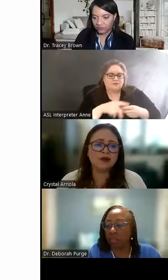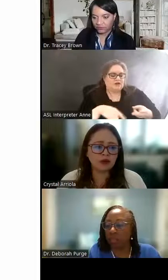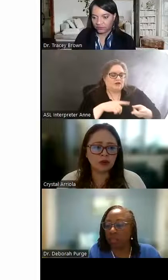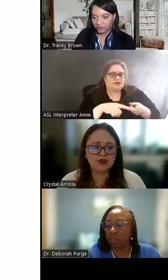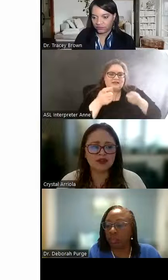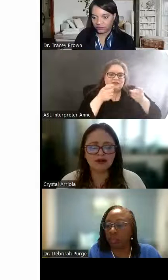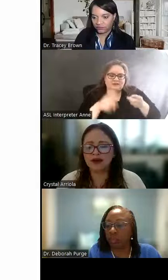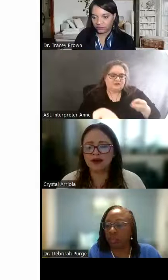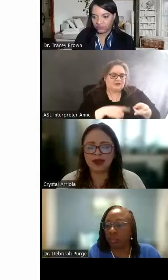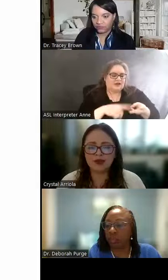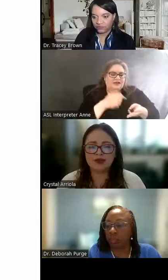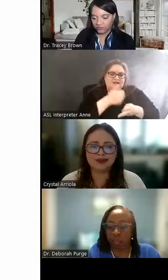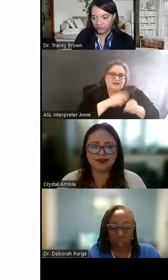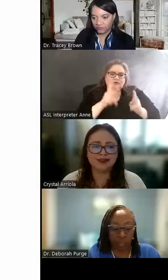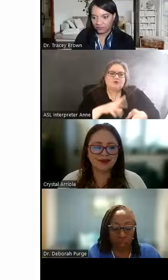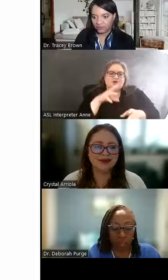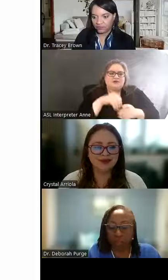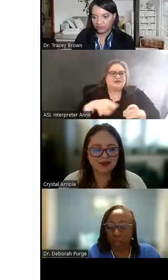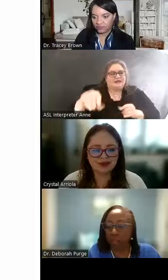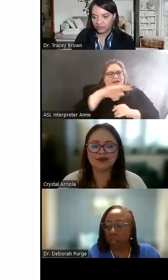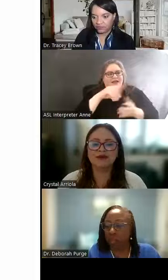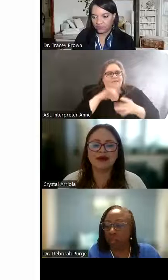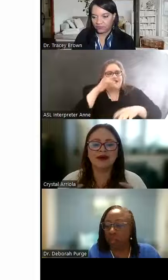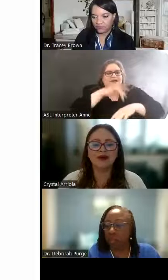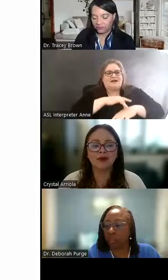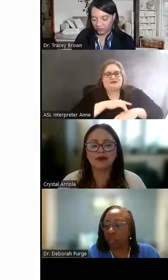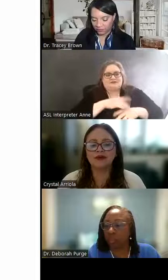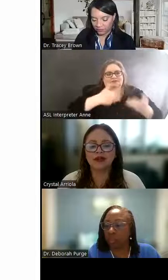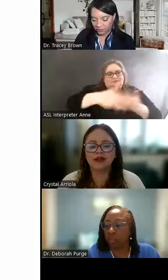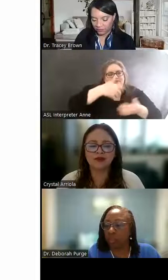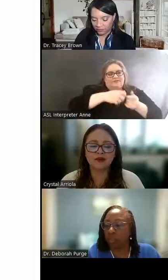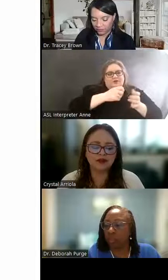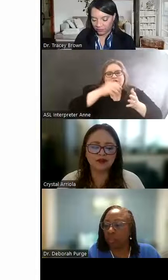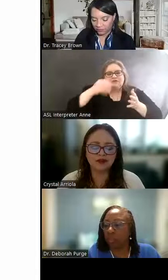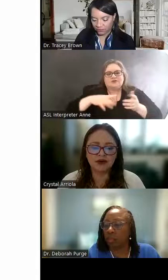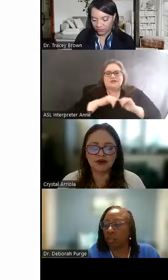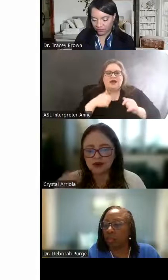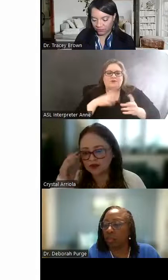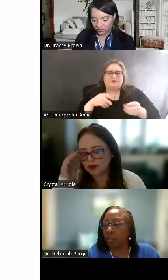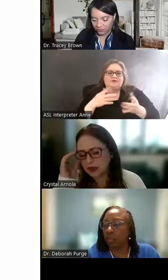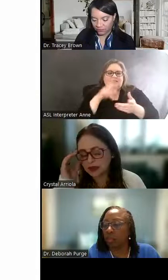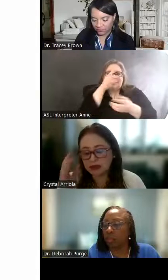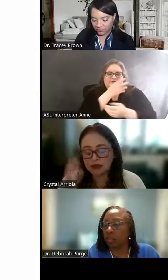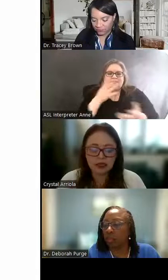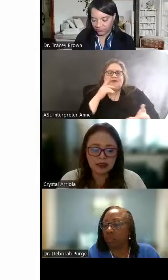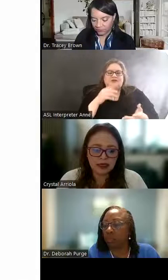every single person on that campus that touches the life of a student, right? How are we providing some of that additional information